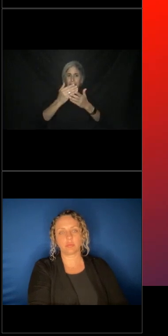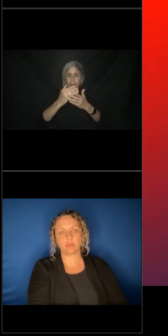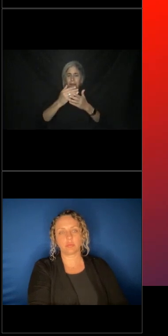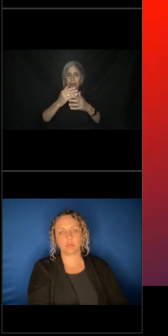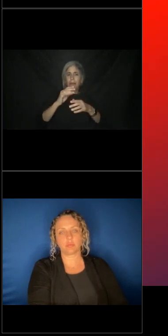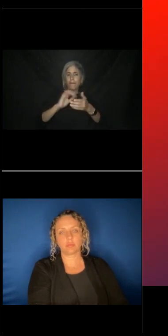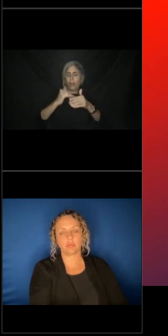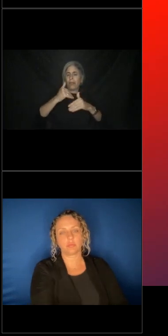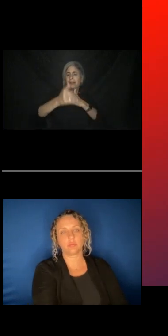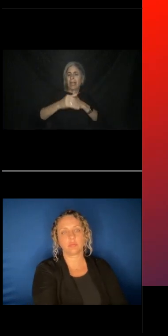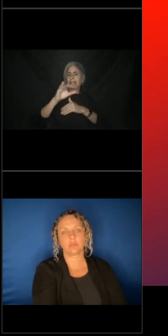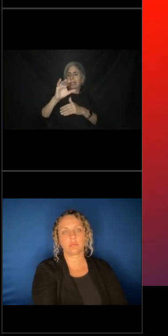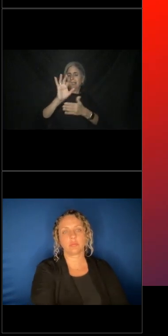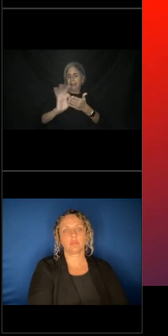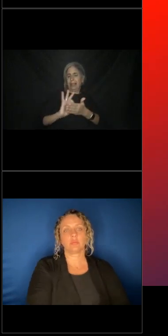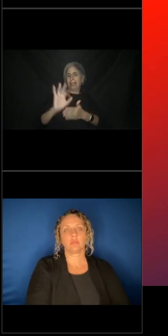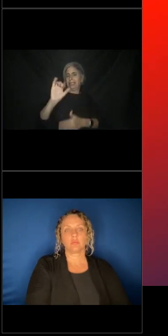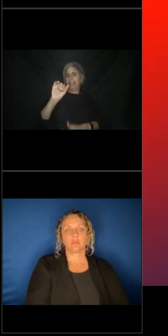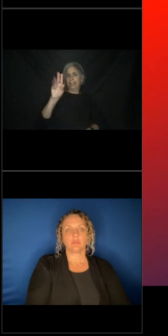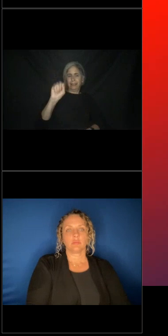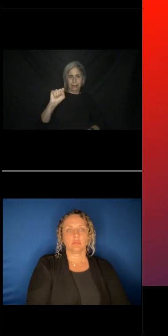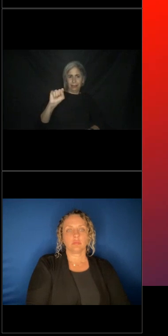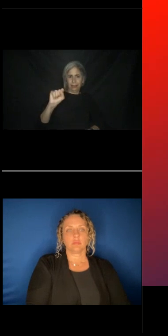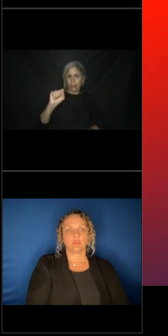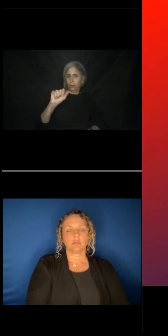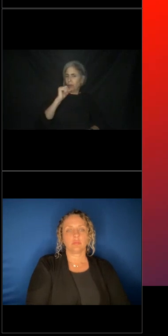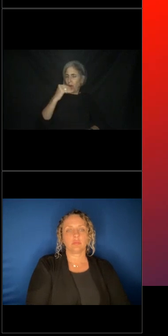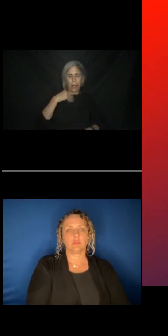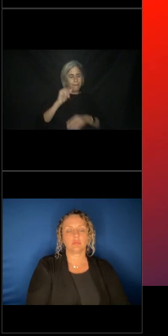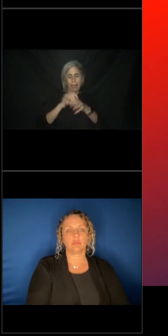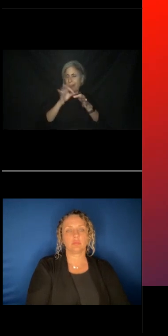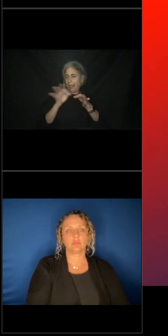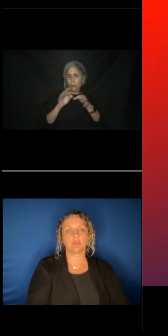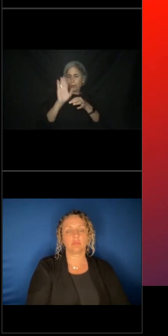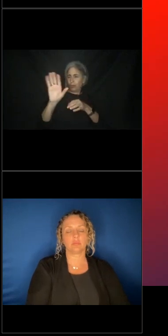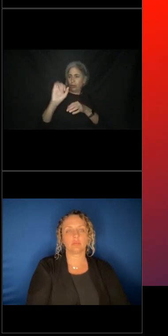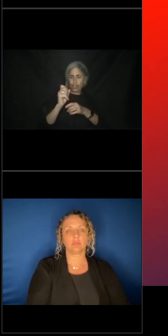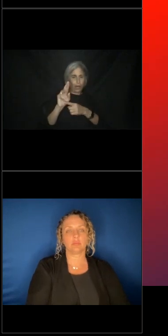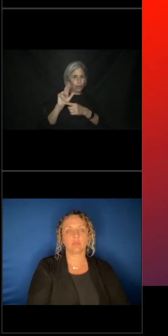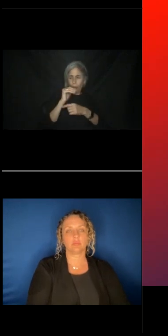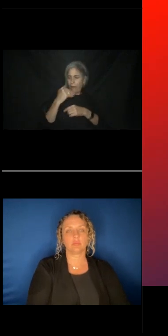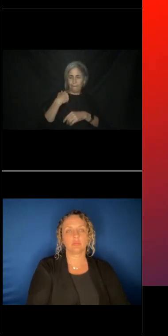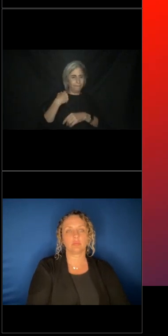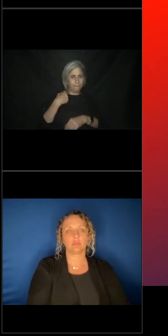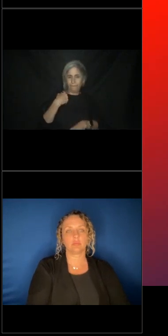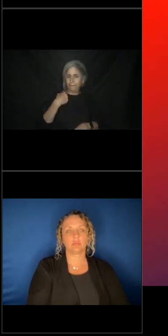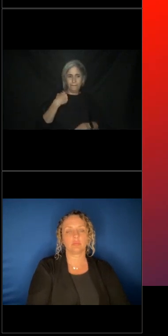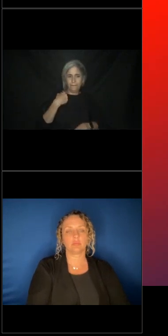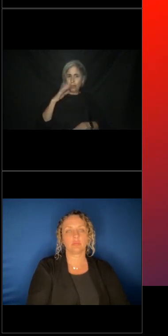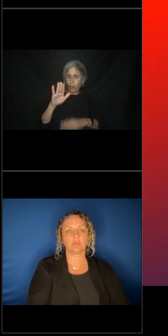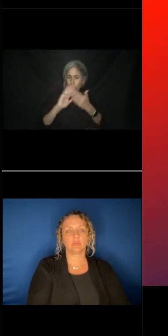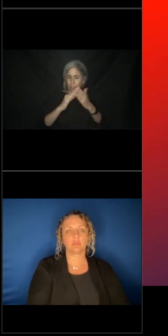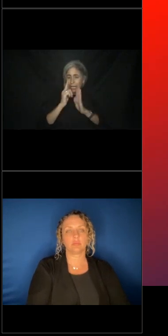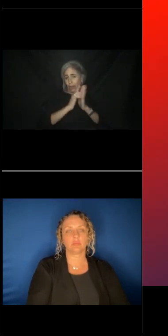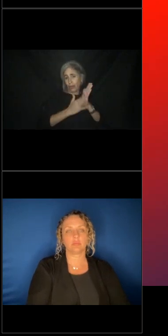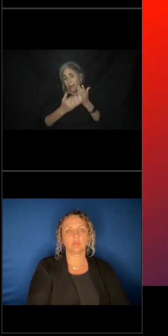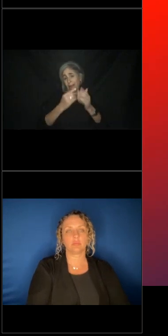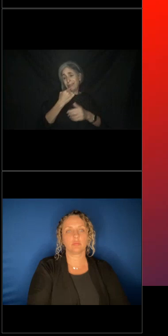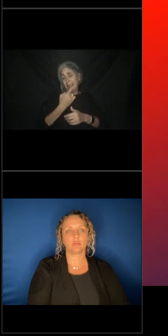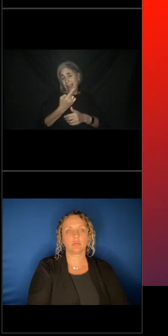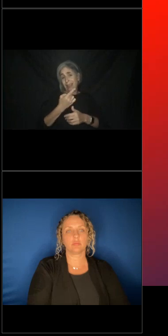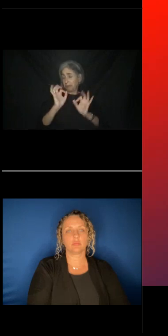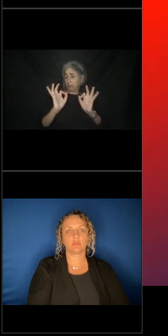the next census comes up. We don't have that language in your charter, so your city attorney might say, well, you're